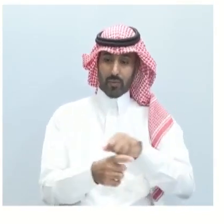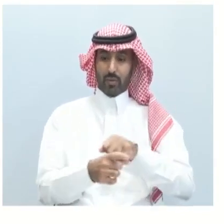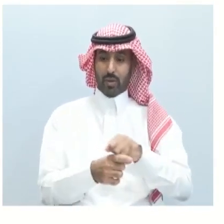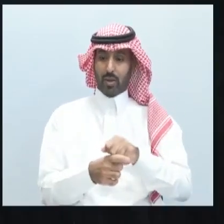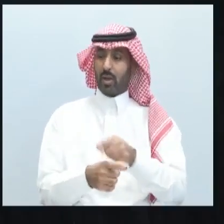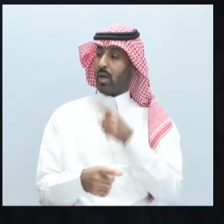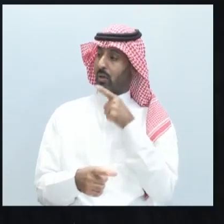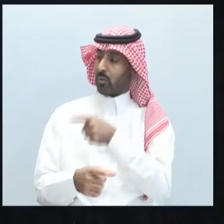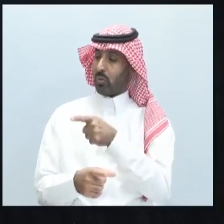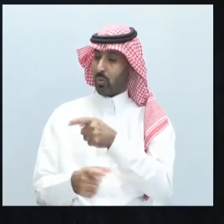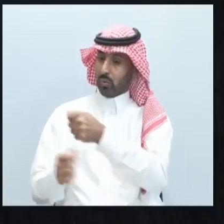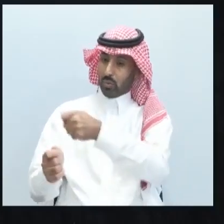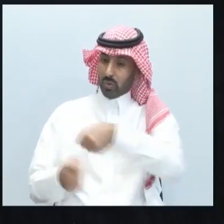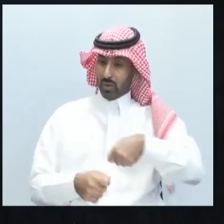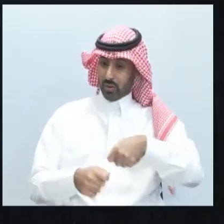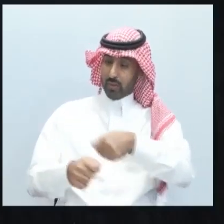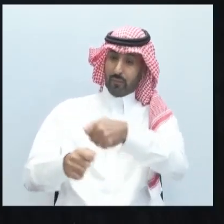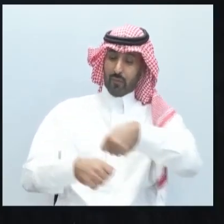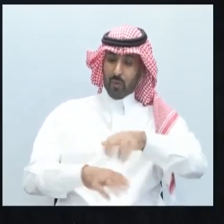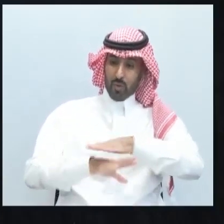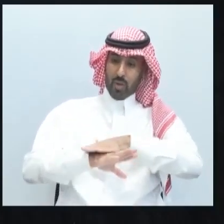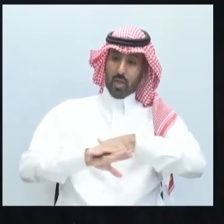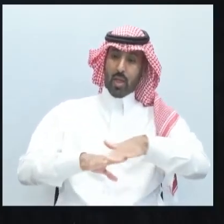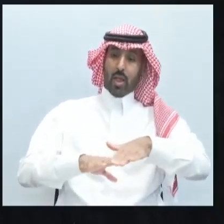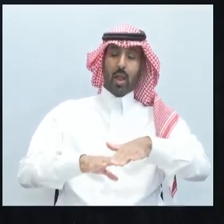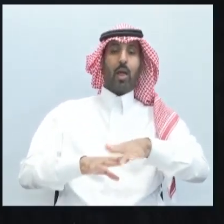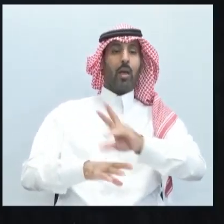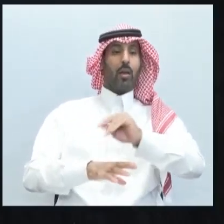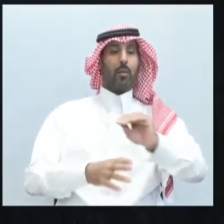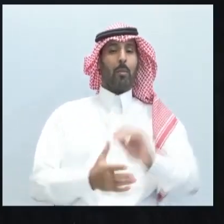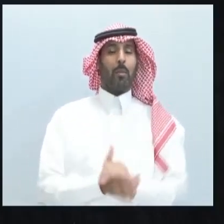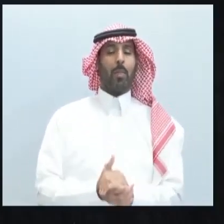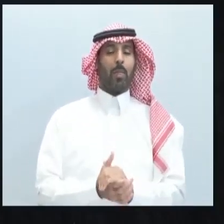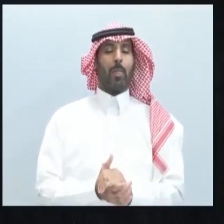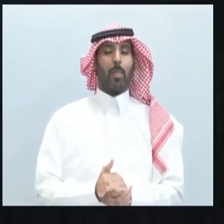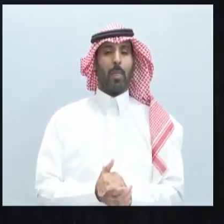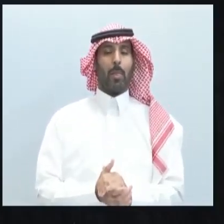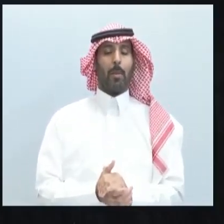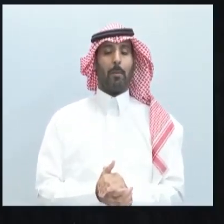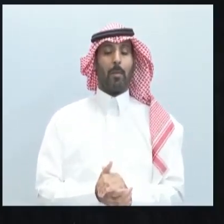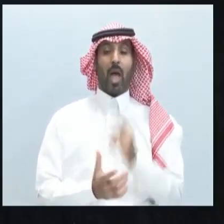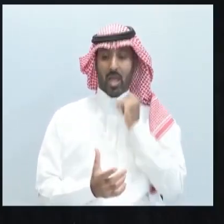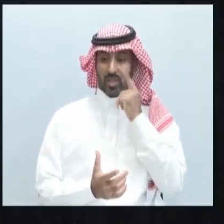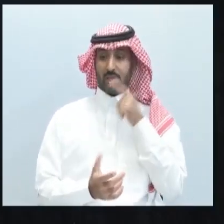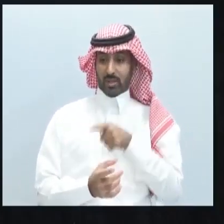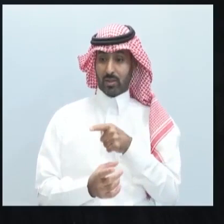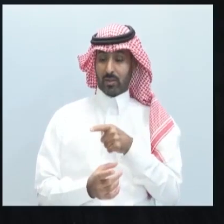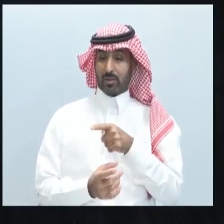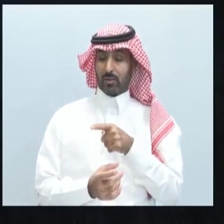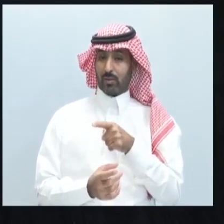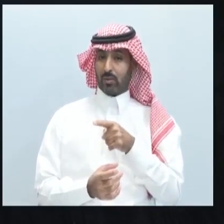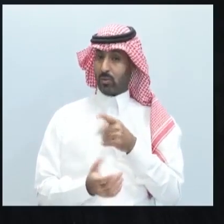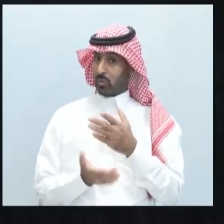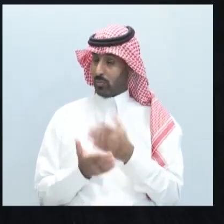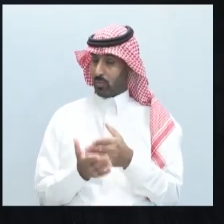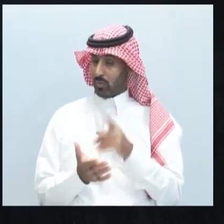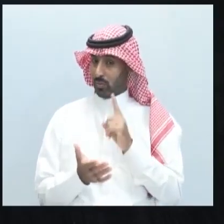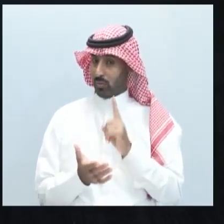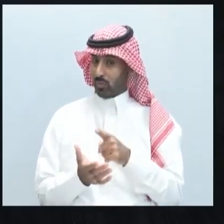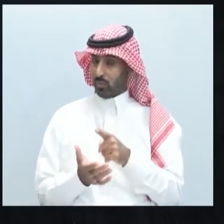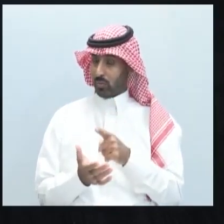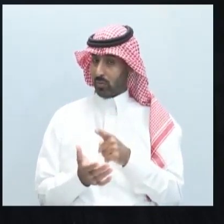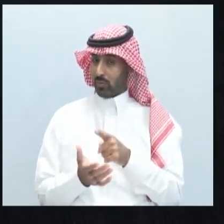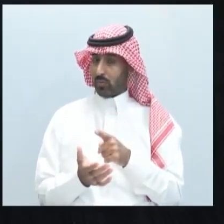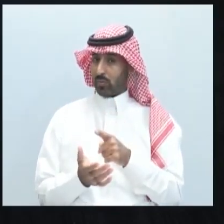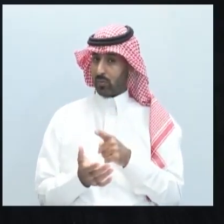you clean the floor. This is an example. I think it would be fair. Now we have here